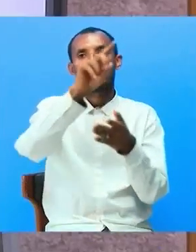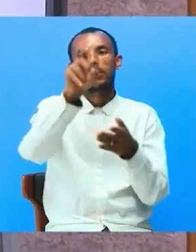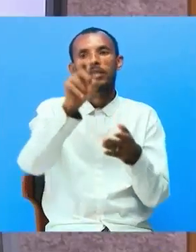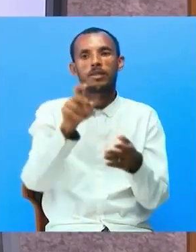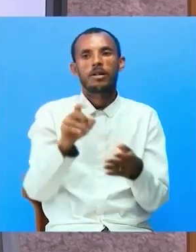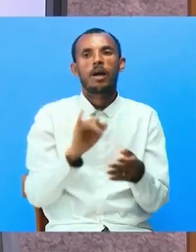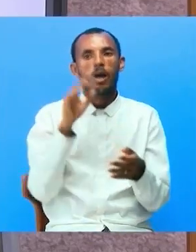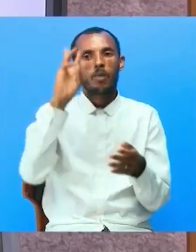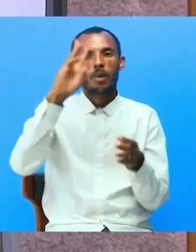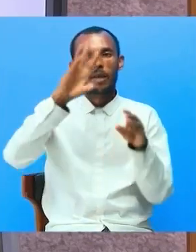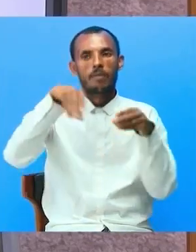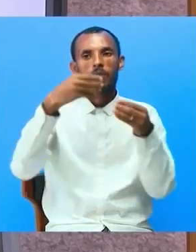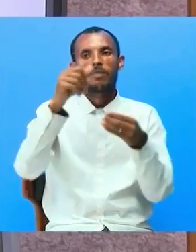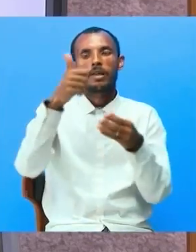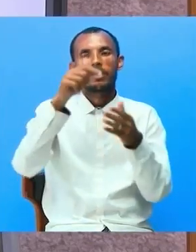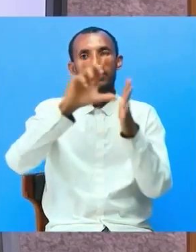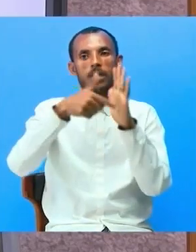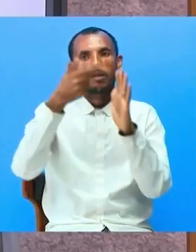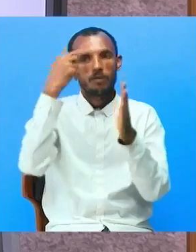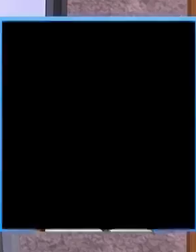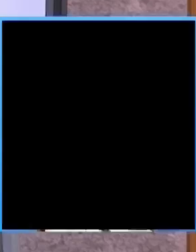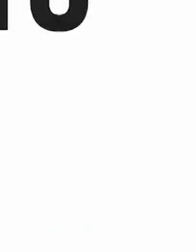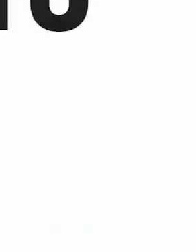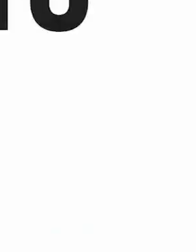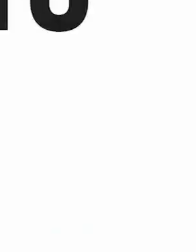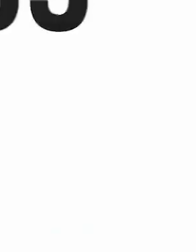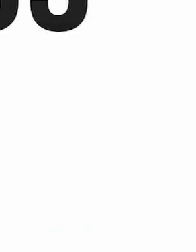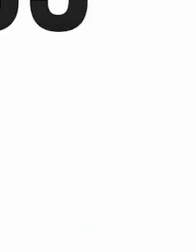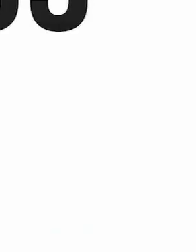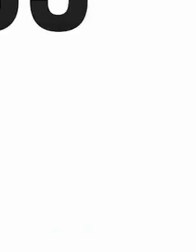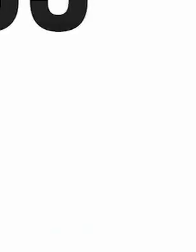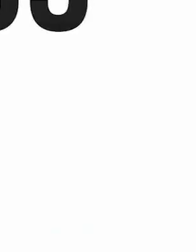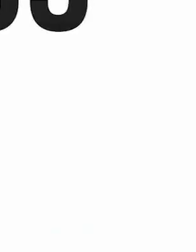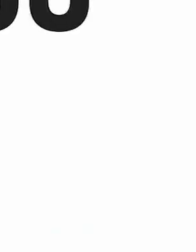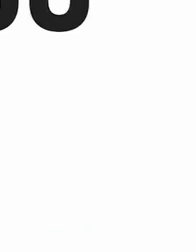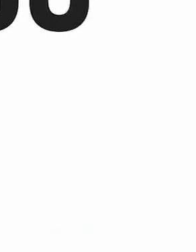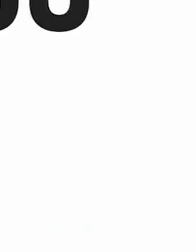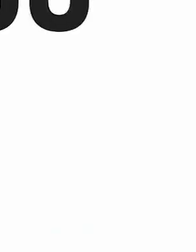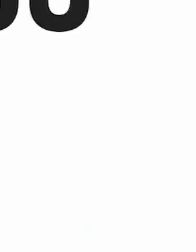question. I'll give you 10 seconds for this.